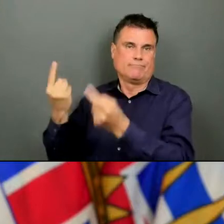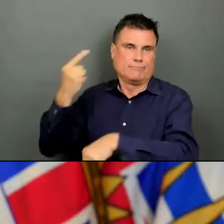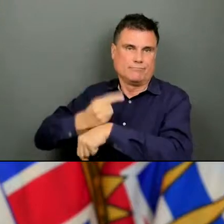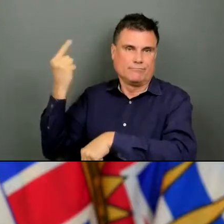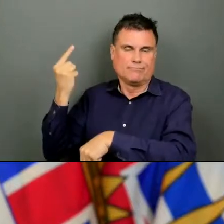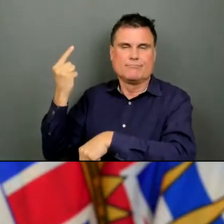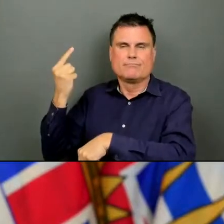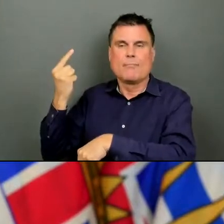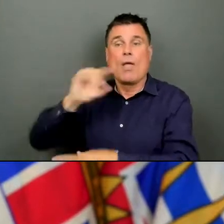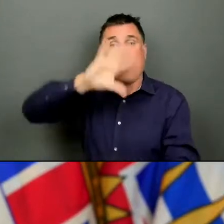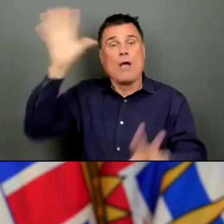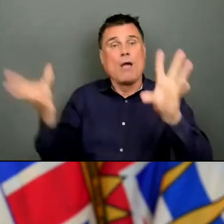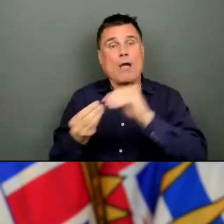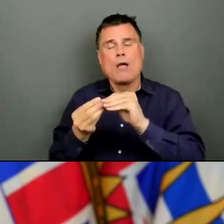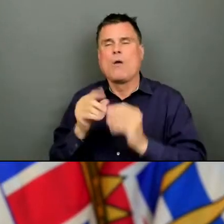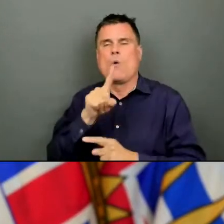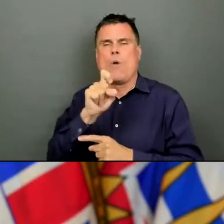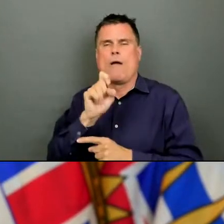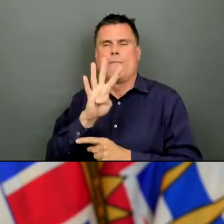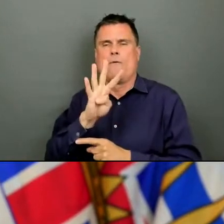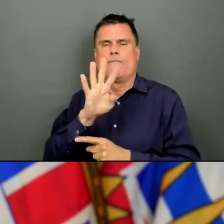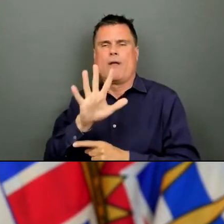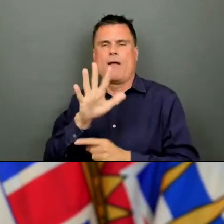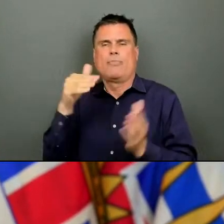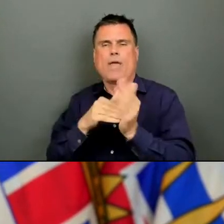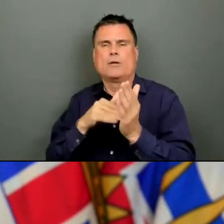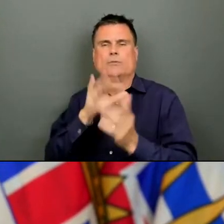people with COVID-19 to